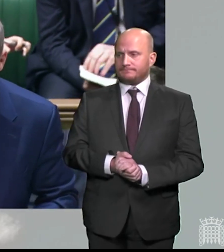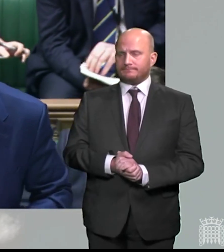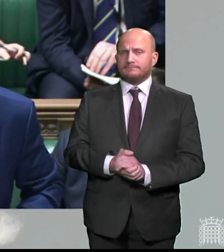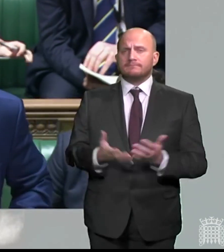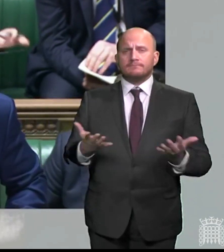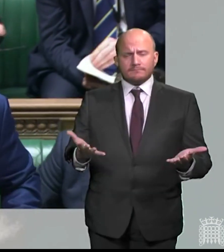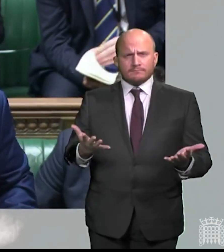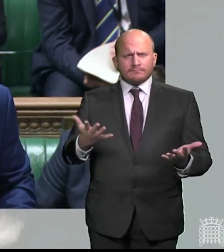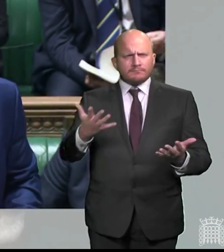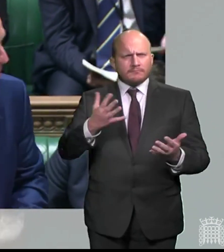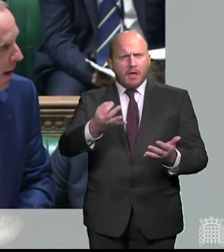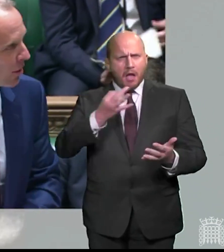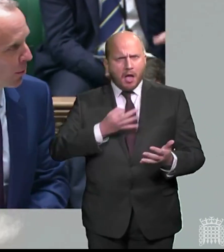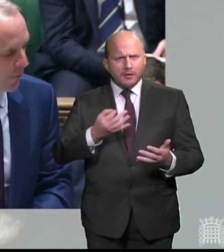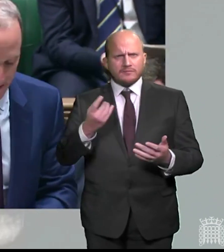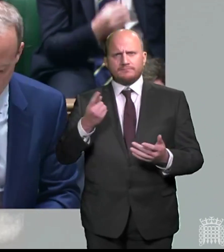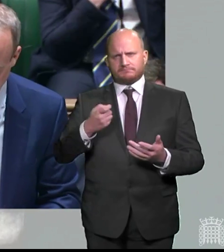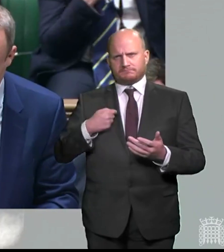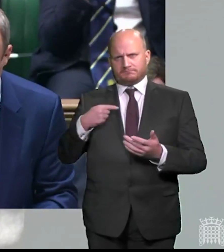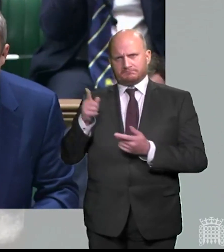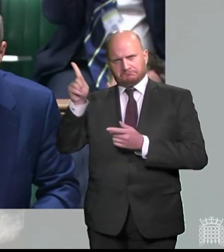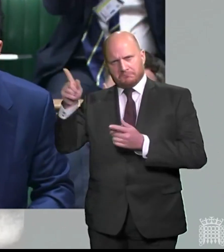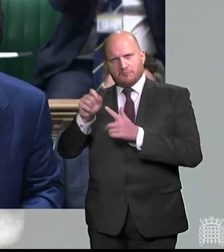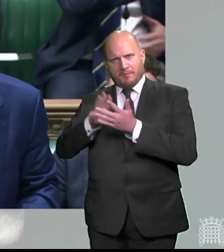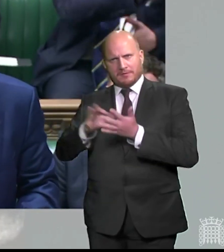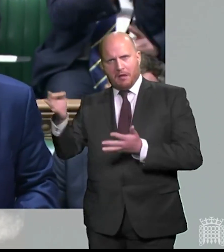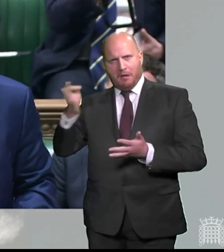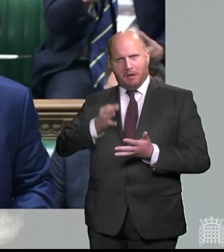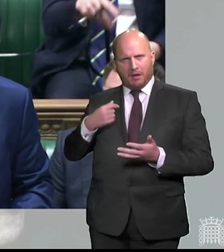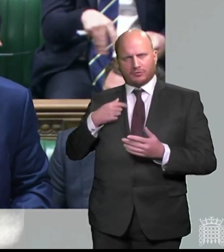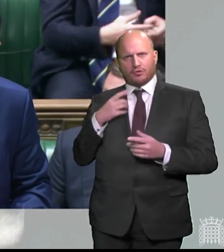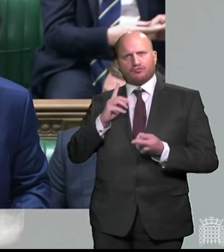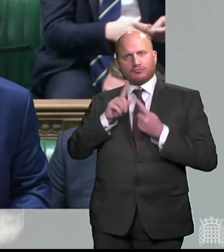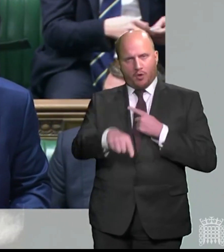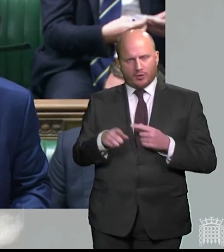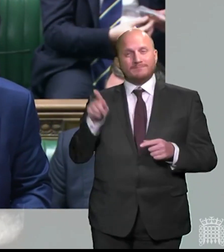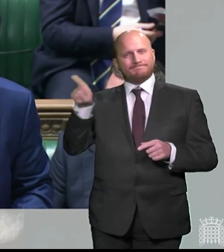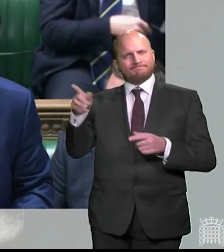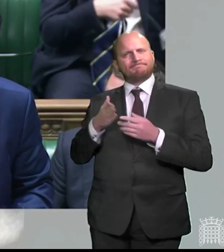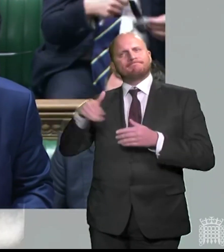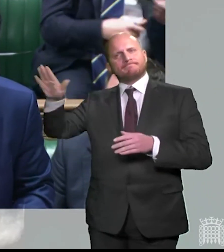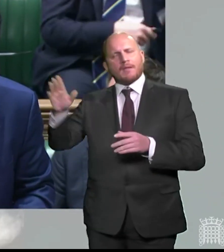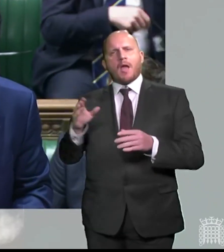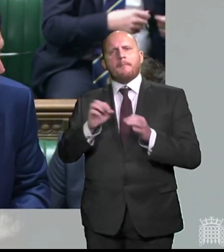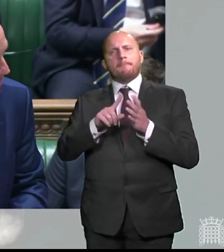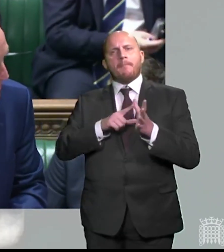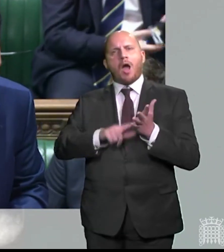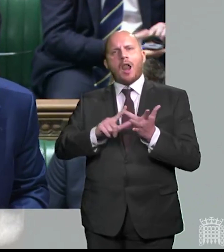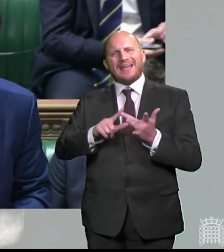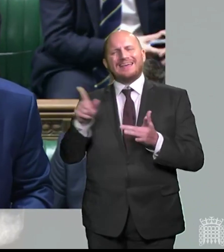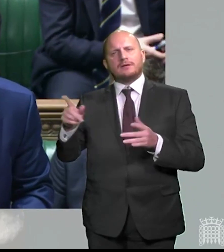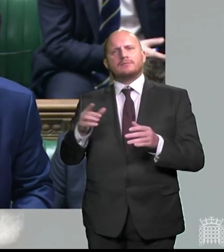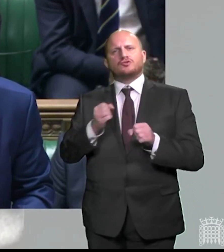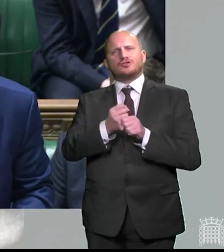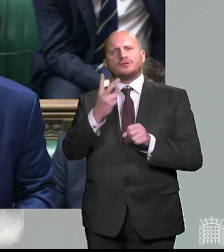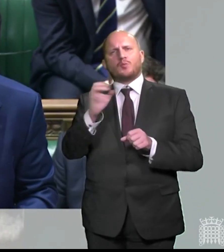I've been asked to respond on behalf of my right honourable friend, the Prime Minister, who is currently attending the G20 Leaders Summit in Bali. May I also say, Mr.